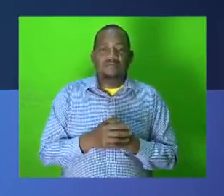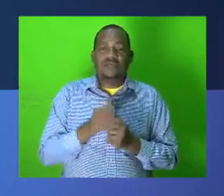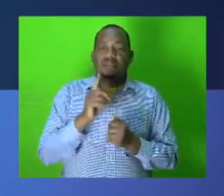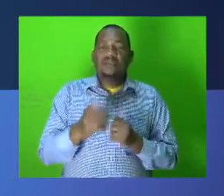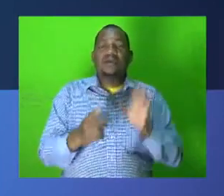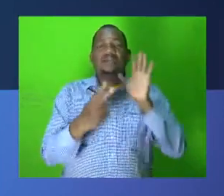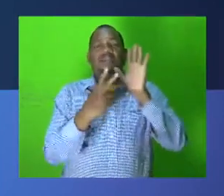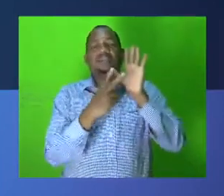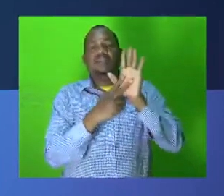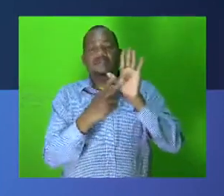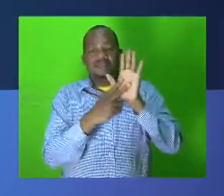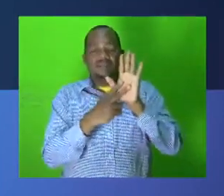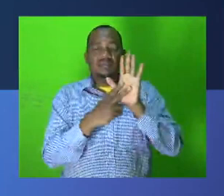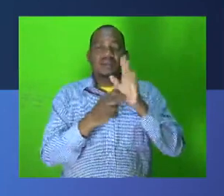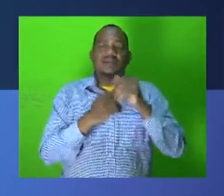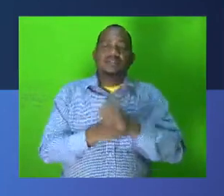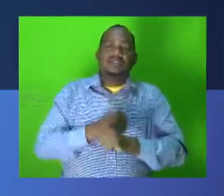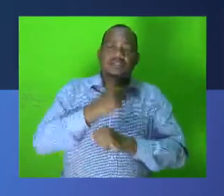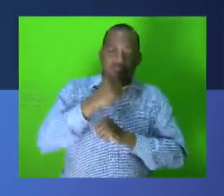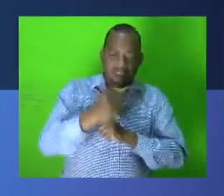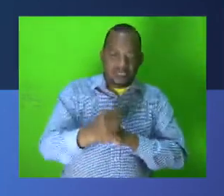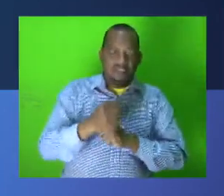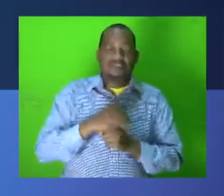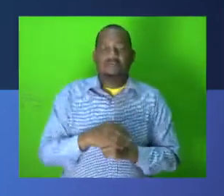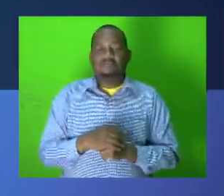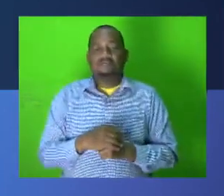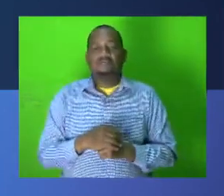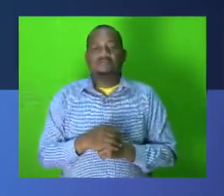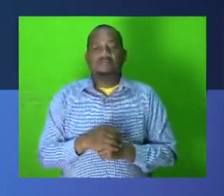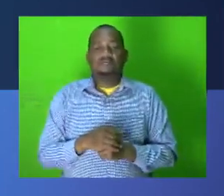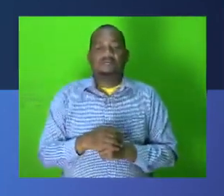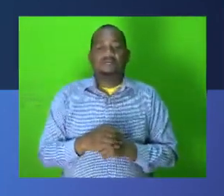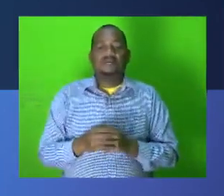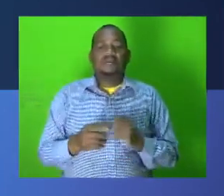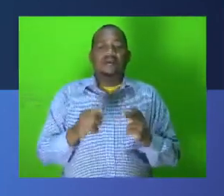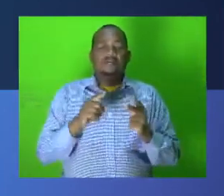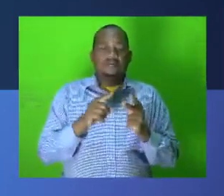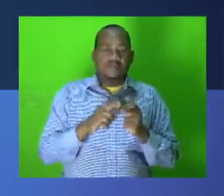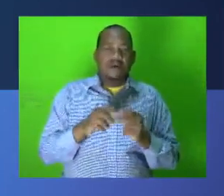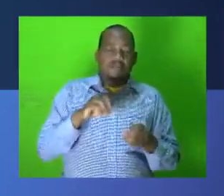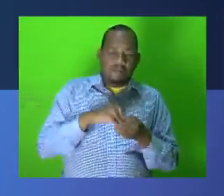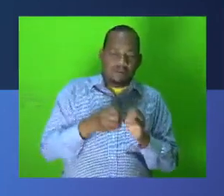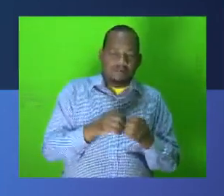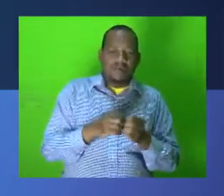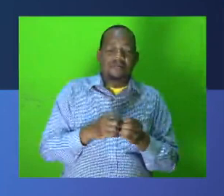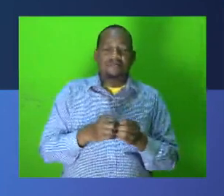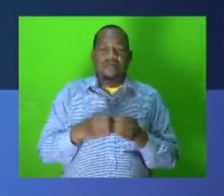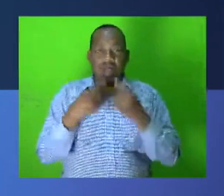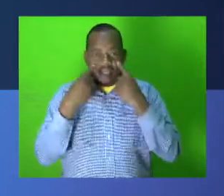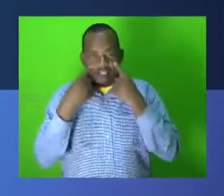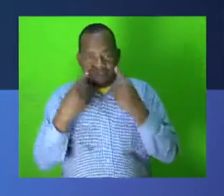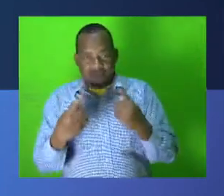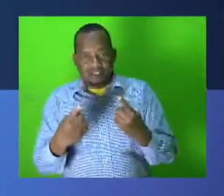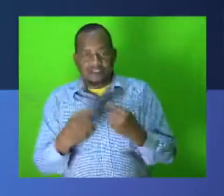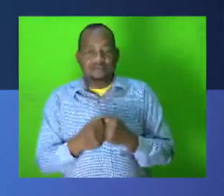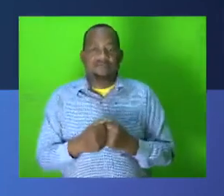research. Another, literature review. We can make a review. We can get a review of that problem.